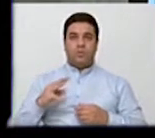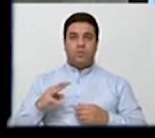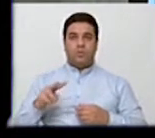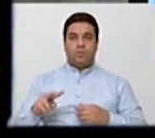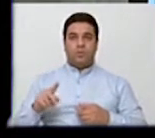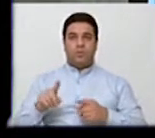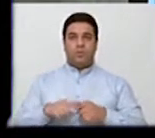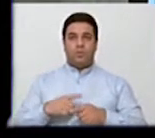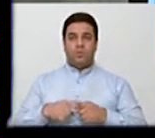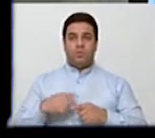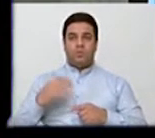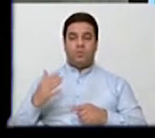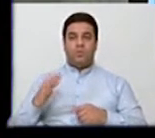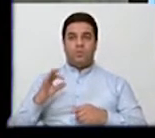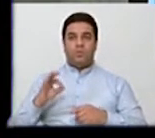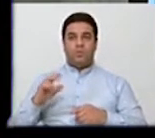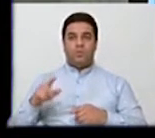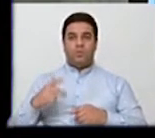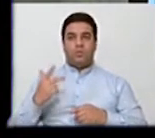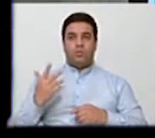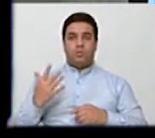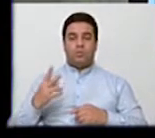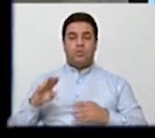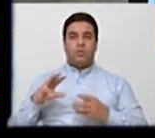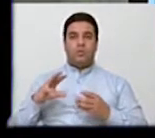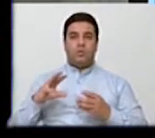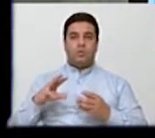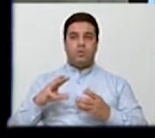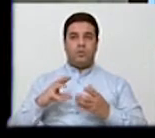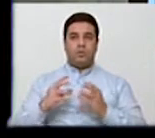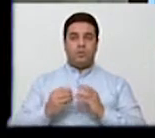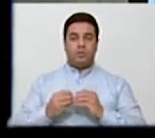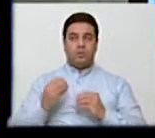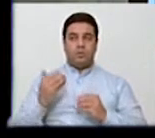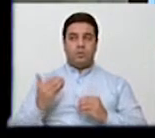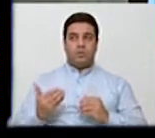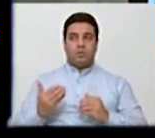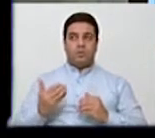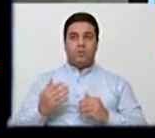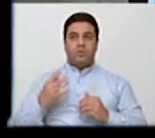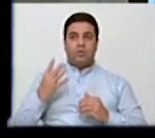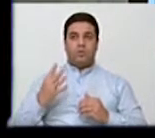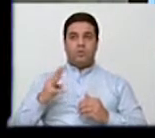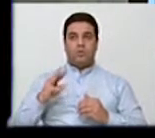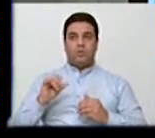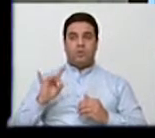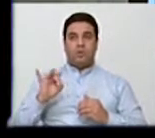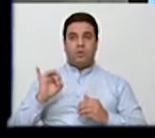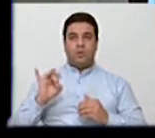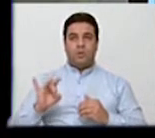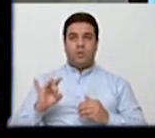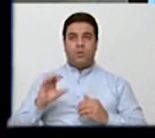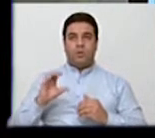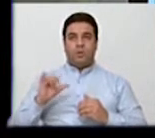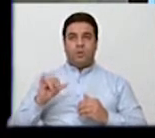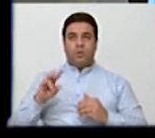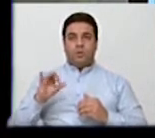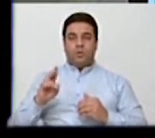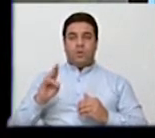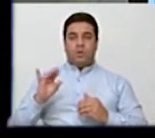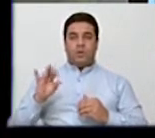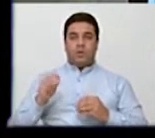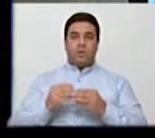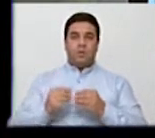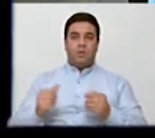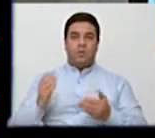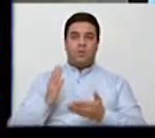ml yoki 0.135 litr hajmda 4 molarli sulfat kislota eritmasi